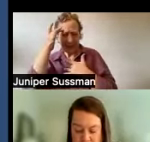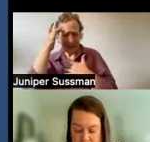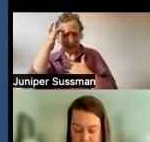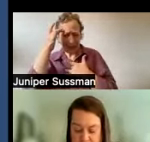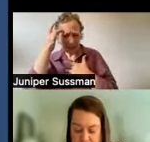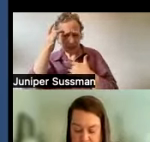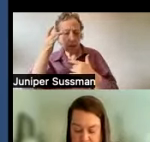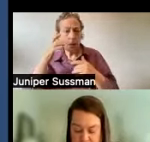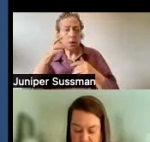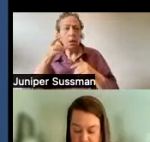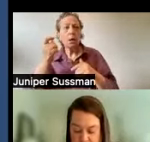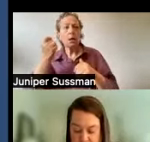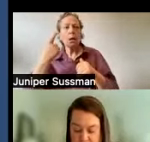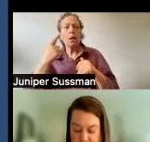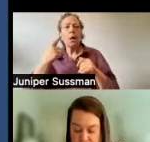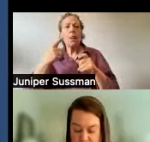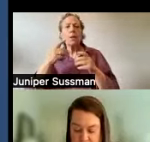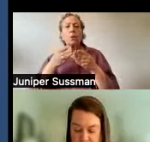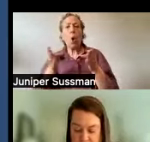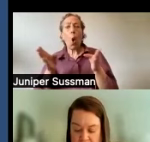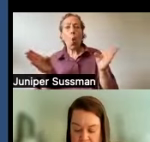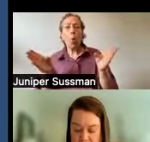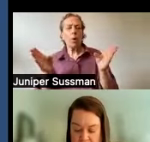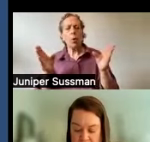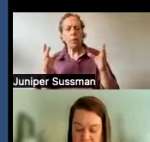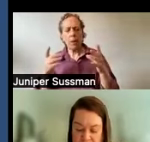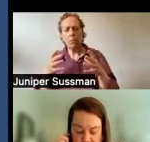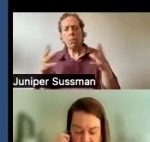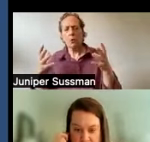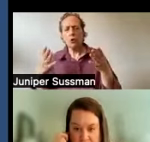much greater scope, greater population.